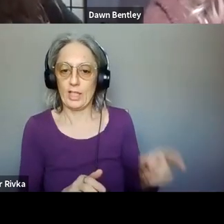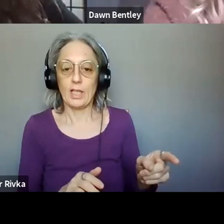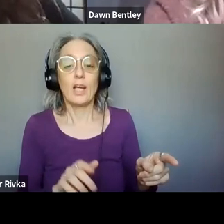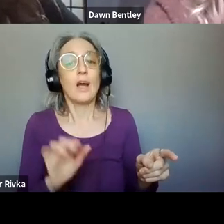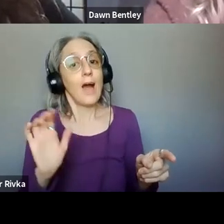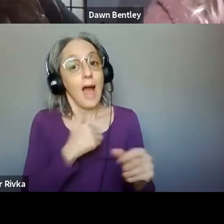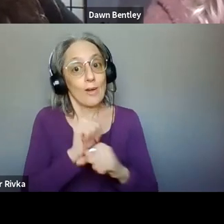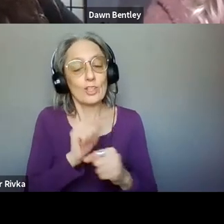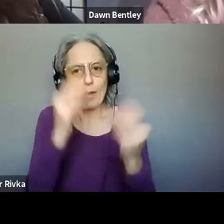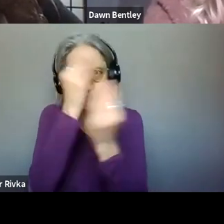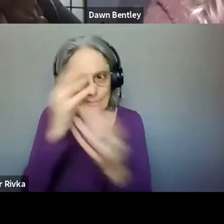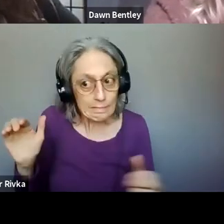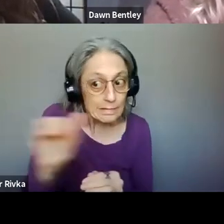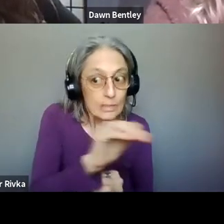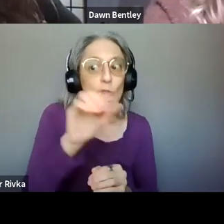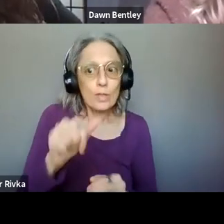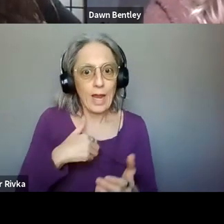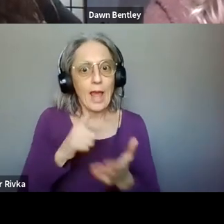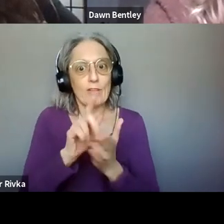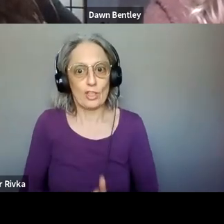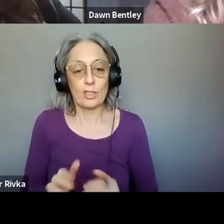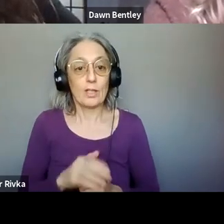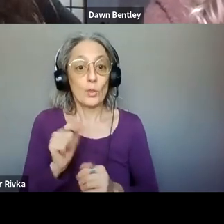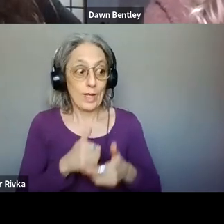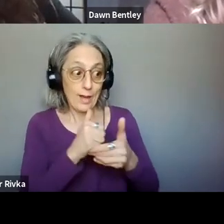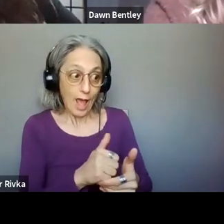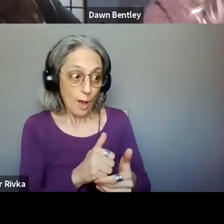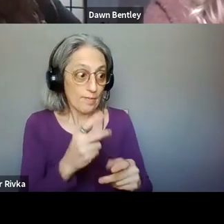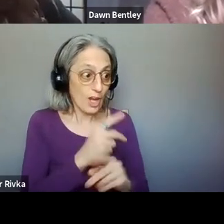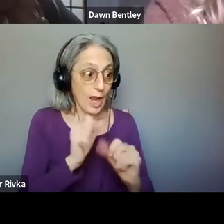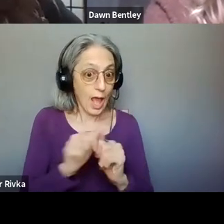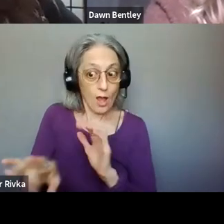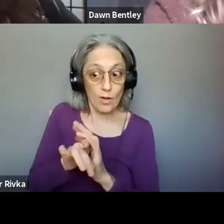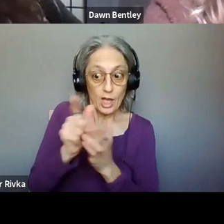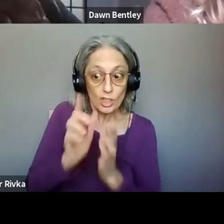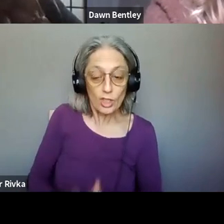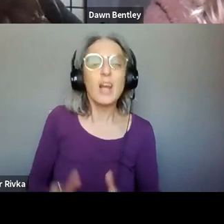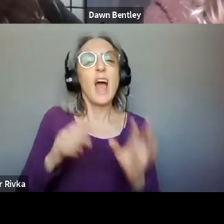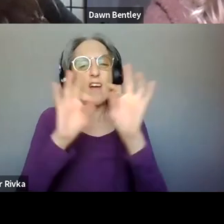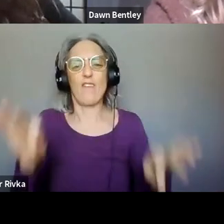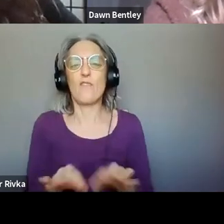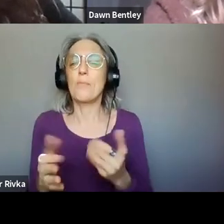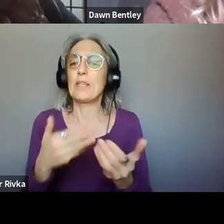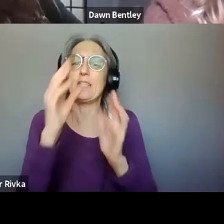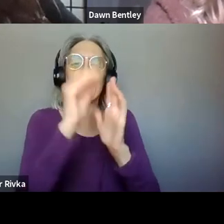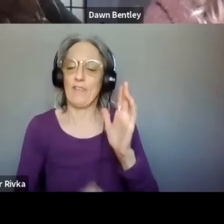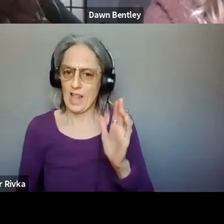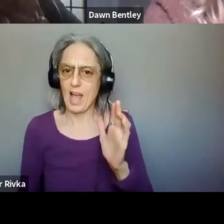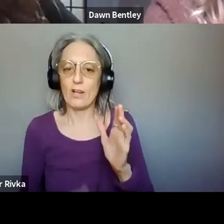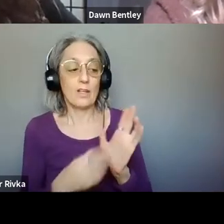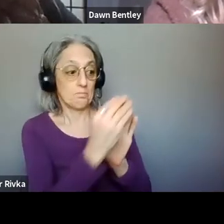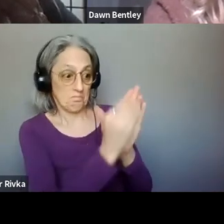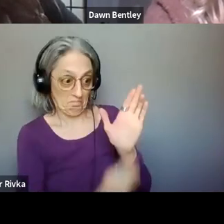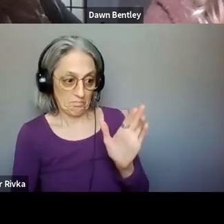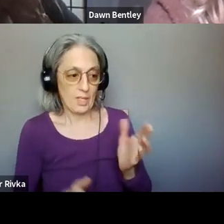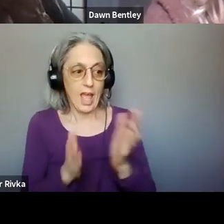to an attorney. And if you need help requesting an attorney, we do have a form at Disability Rights Ohio that is easy to fill out and will allow you to request an attorney from